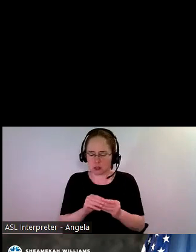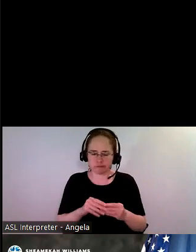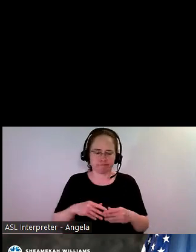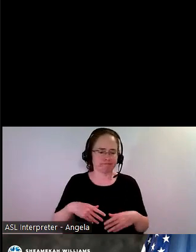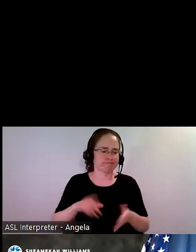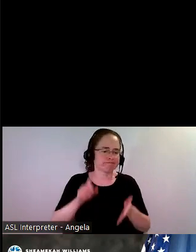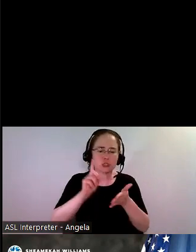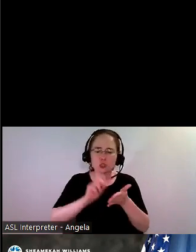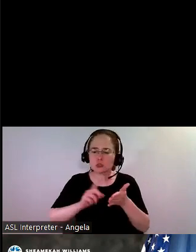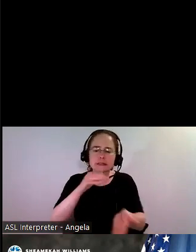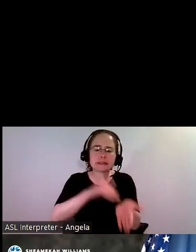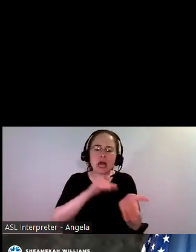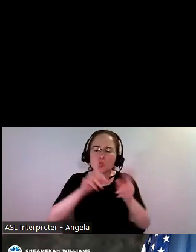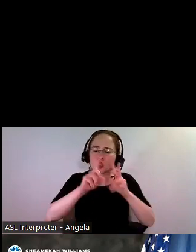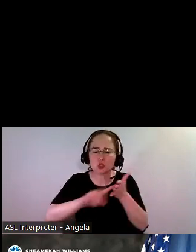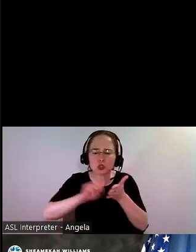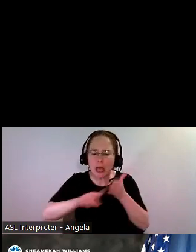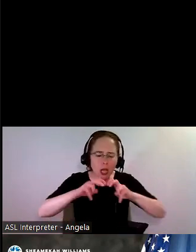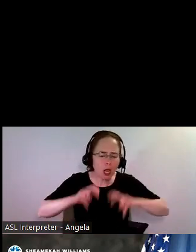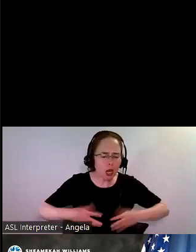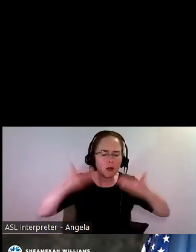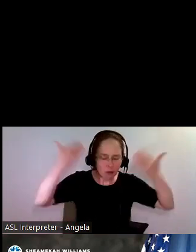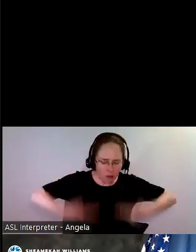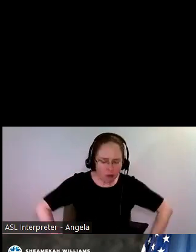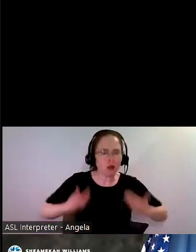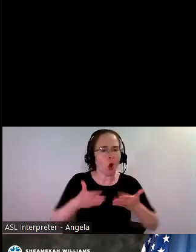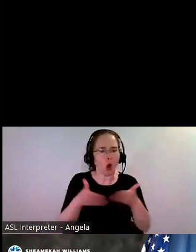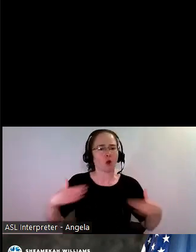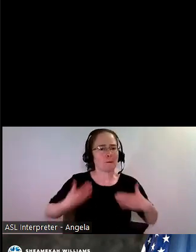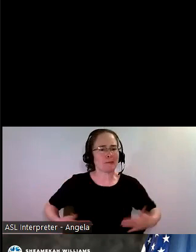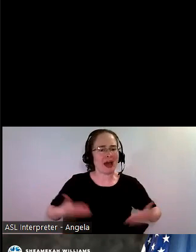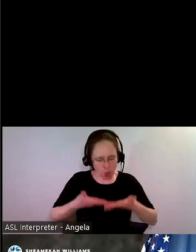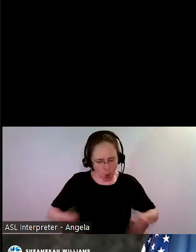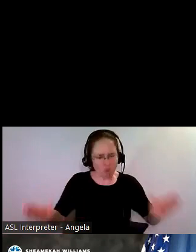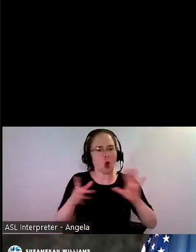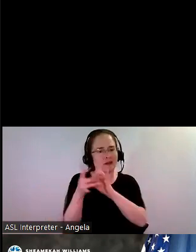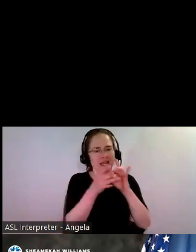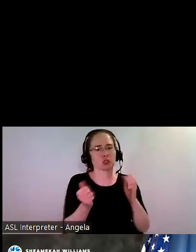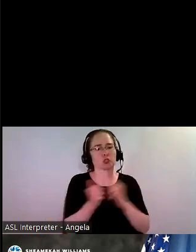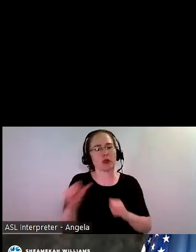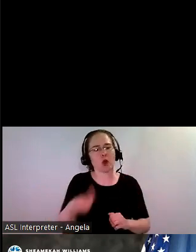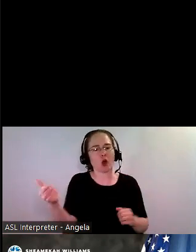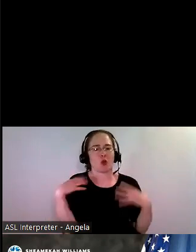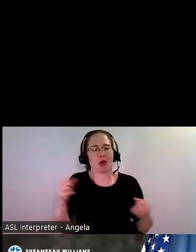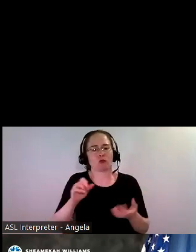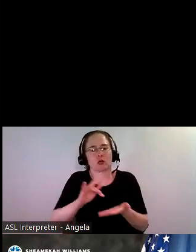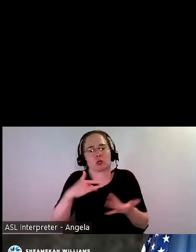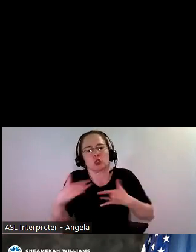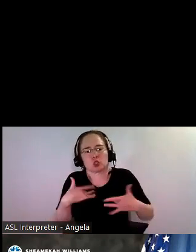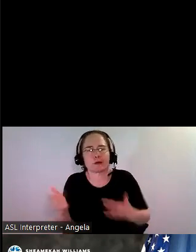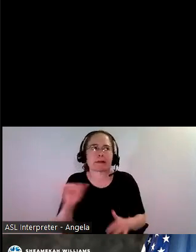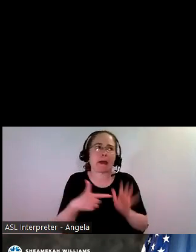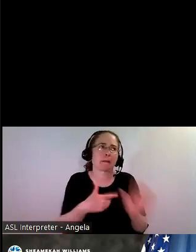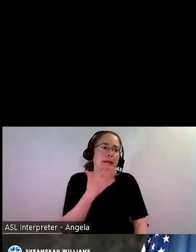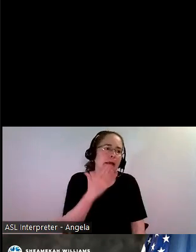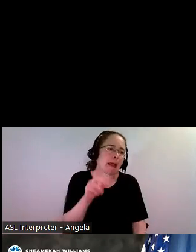up, but then also looking at their overall body and that overall connection to some of your other healthcare concerns like diabetes and how it relates